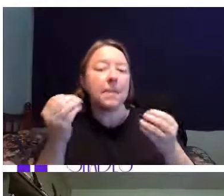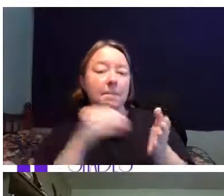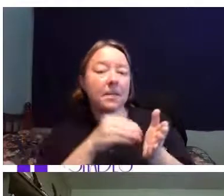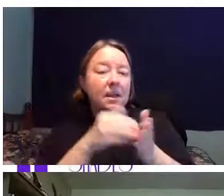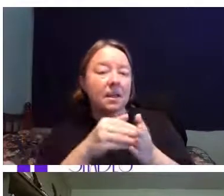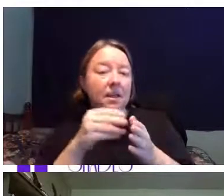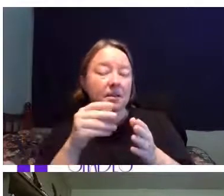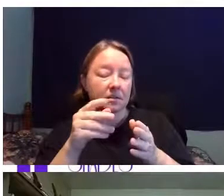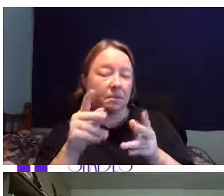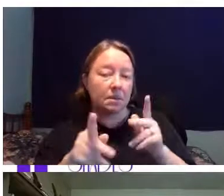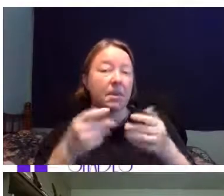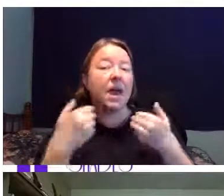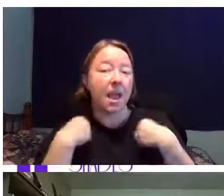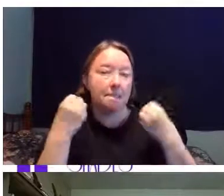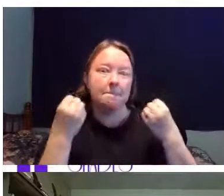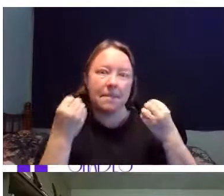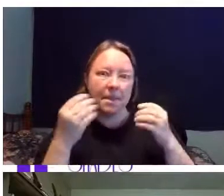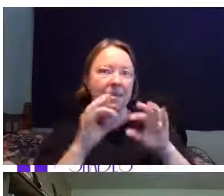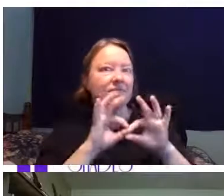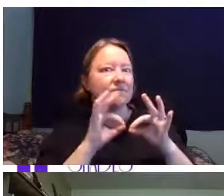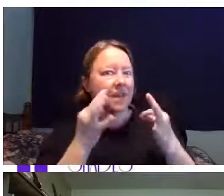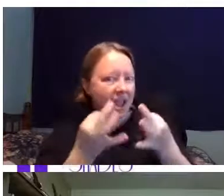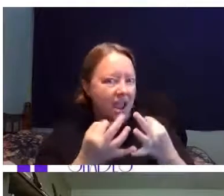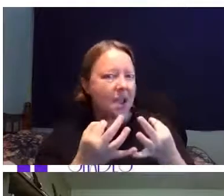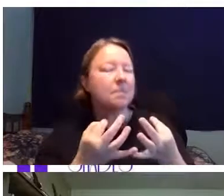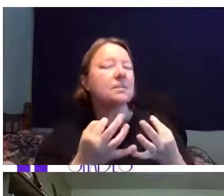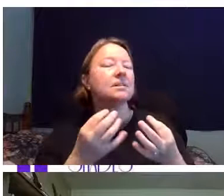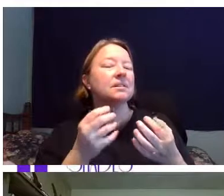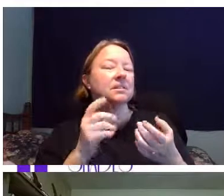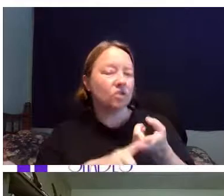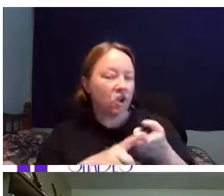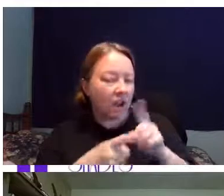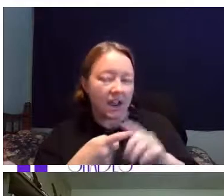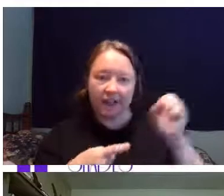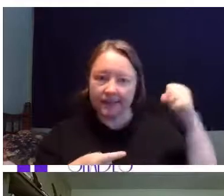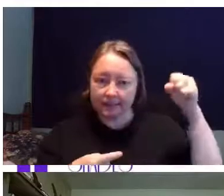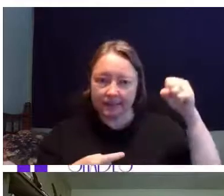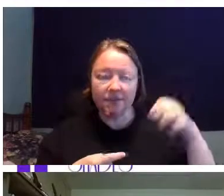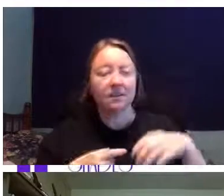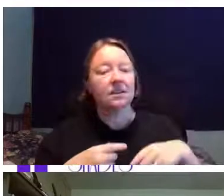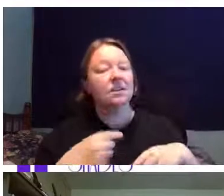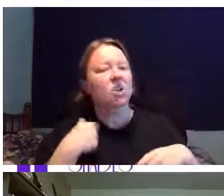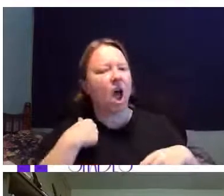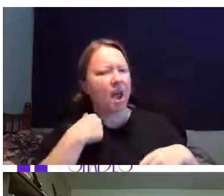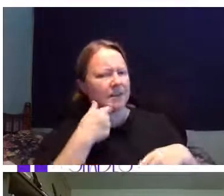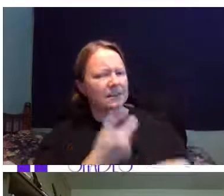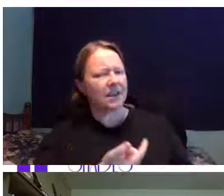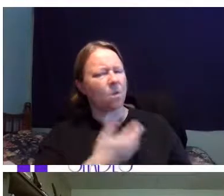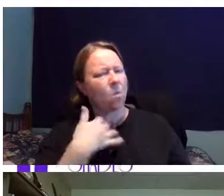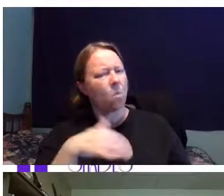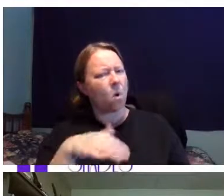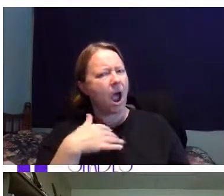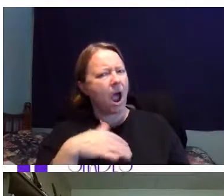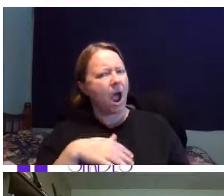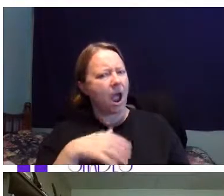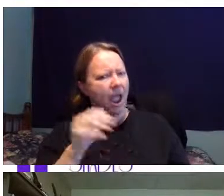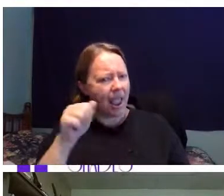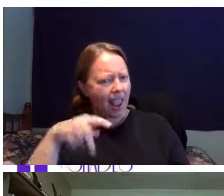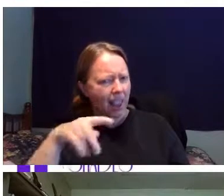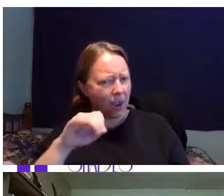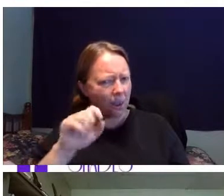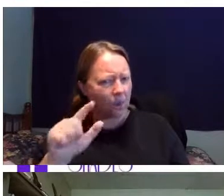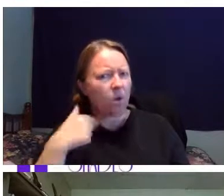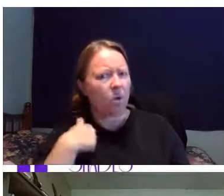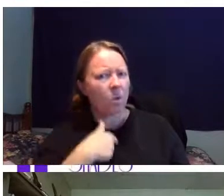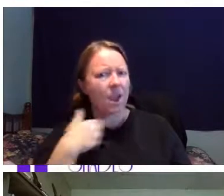millions of family members and friends. Yes, they do. And so I'm just going to say, wow, April, we